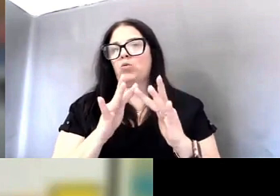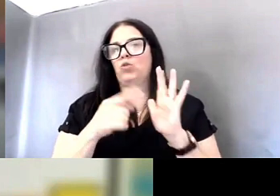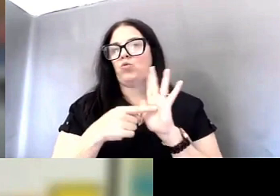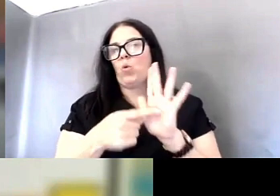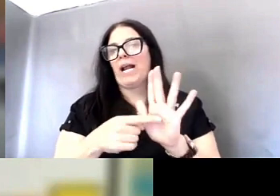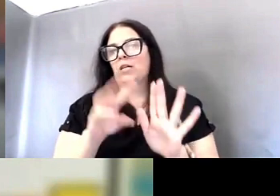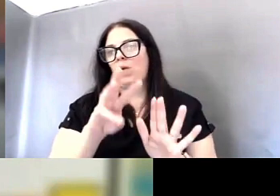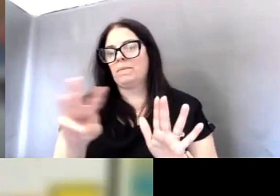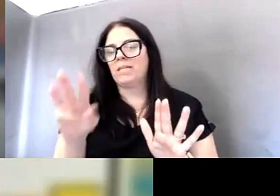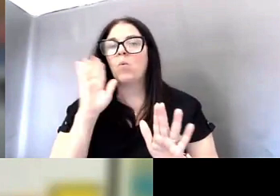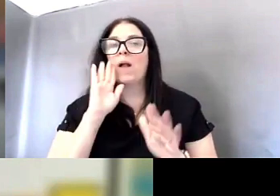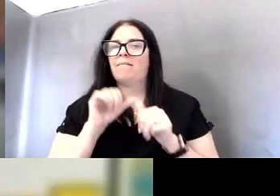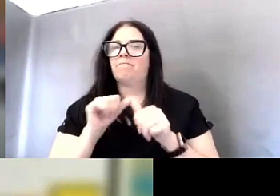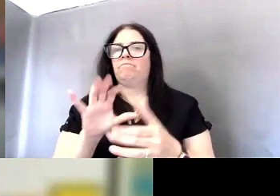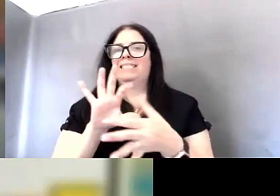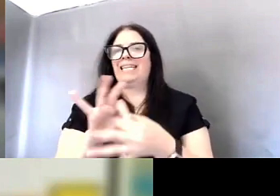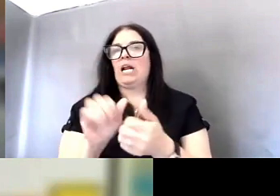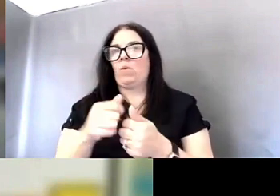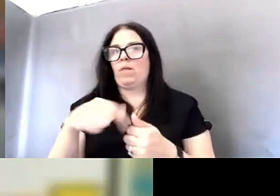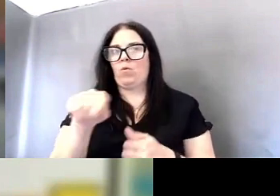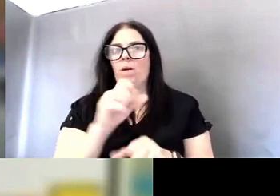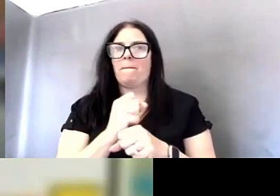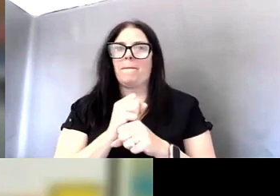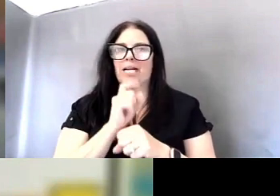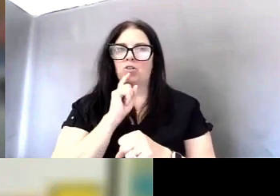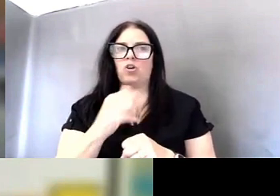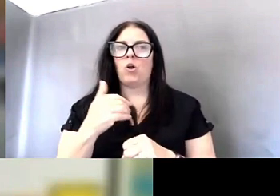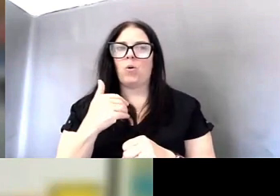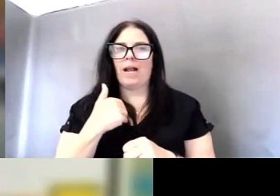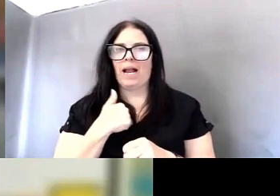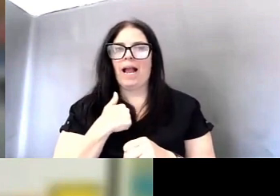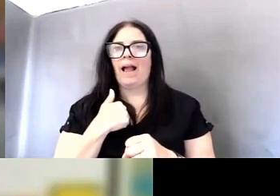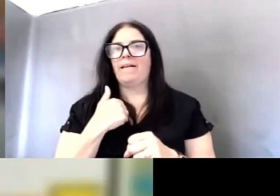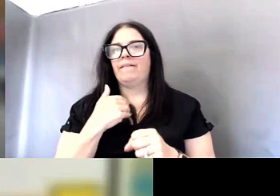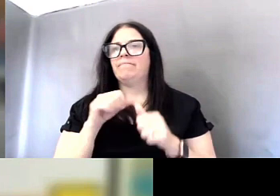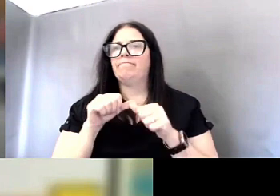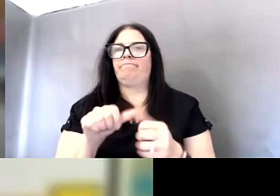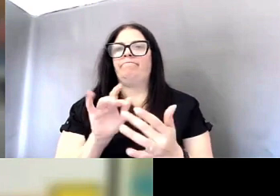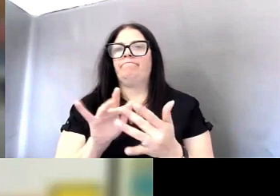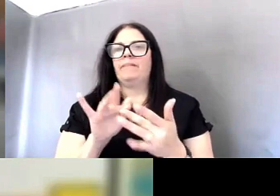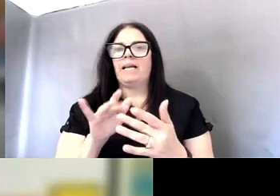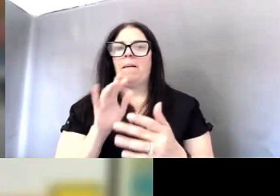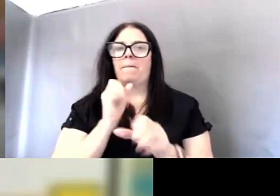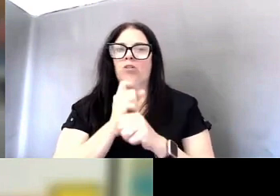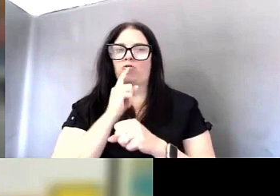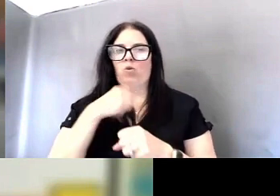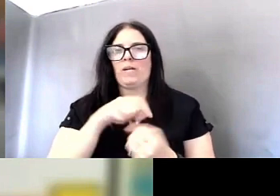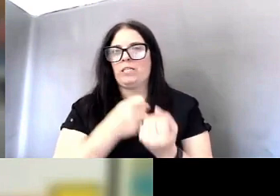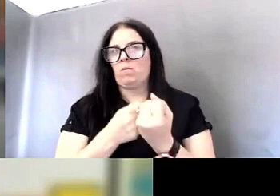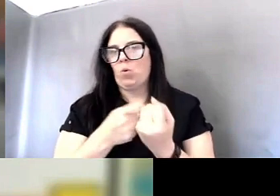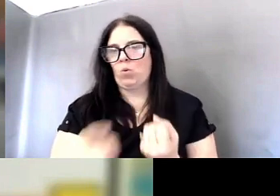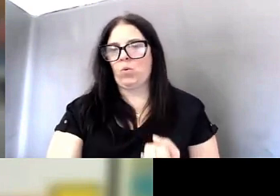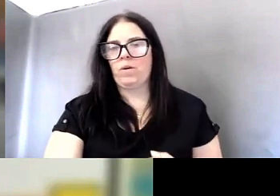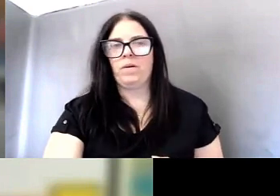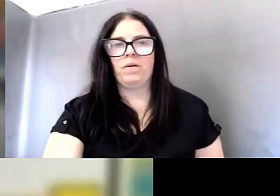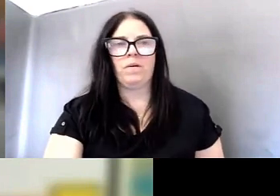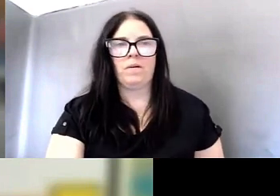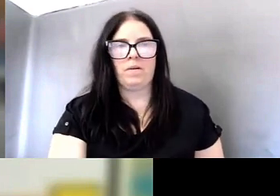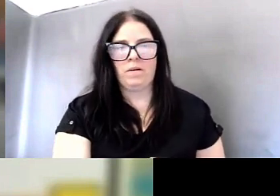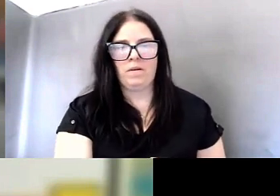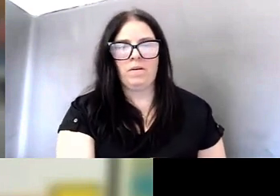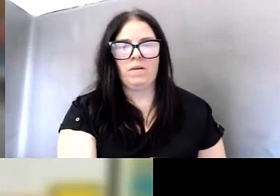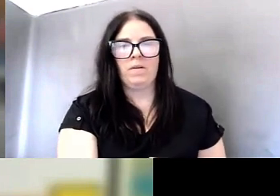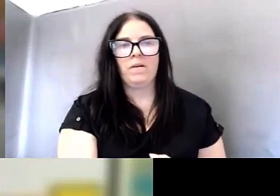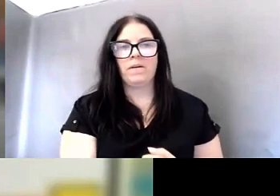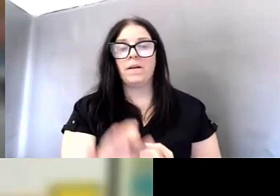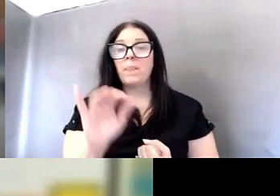we'll continue connecting with you, making sure that we are staying in touch and supporting you. And with that in mind, I know we have a few